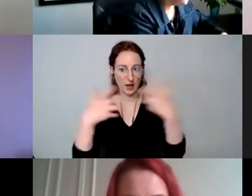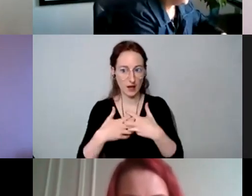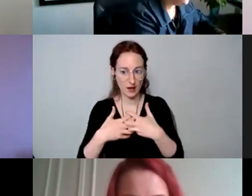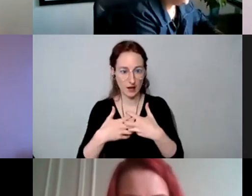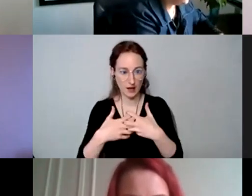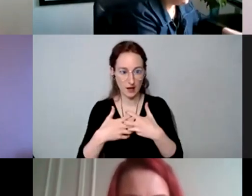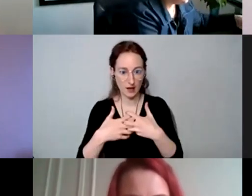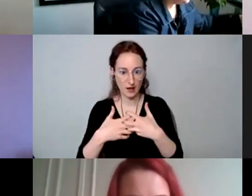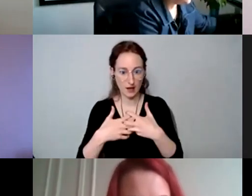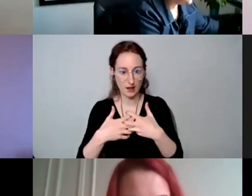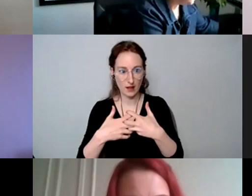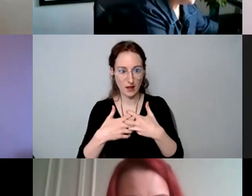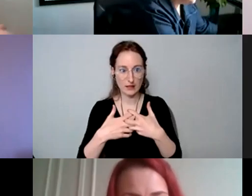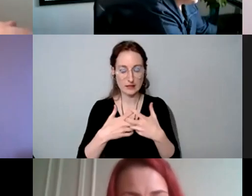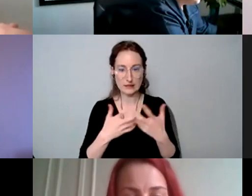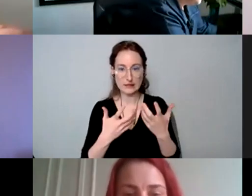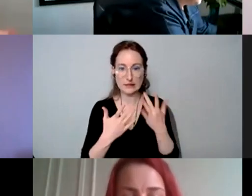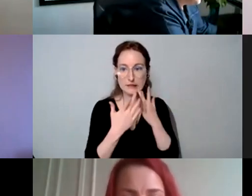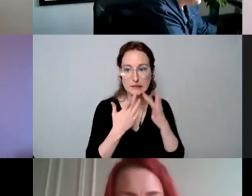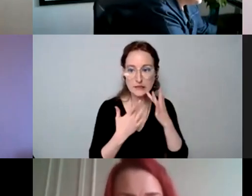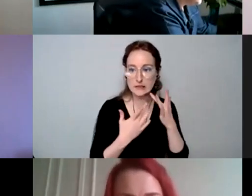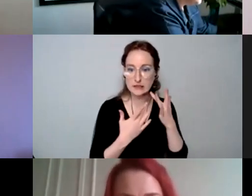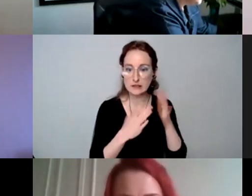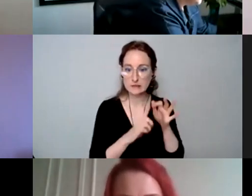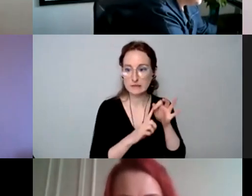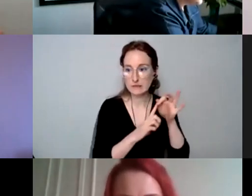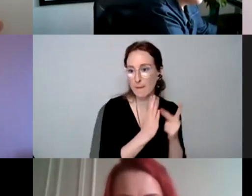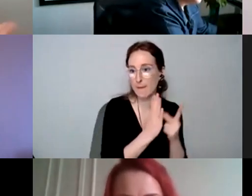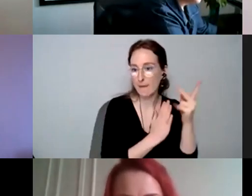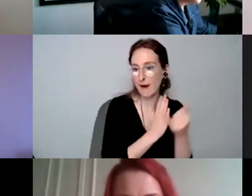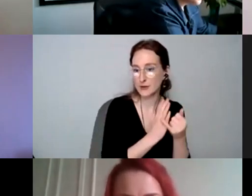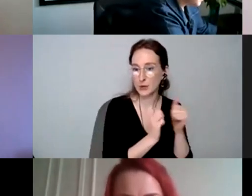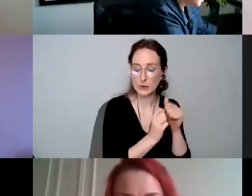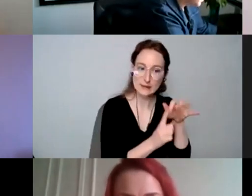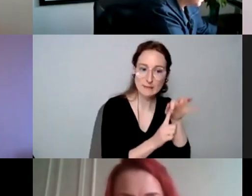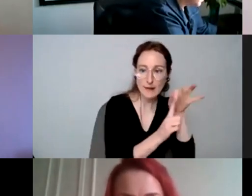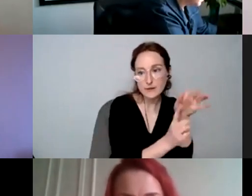boundaries of precariously funded islands of inclusivity